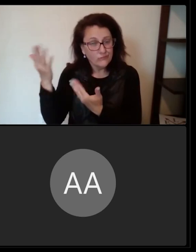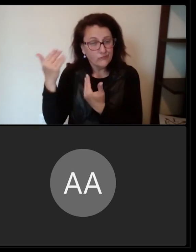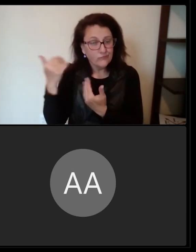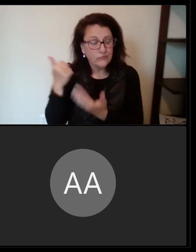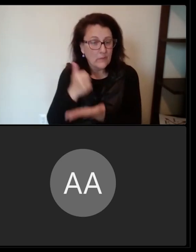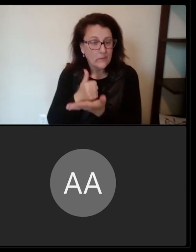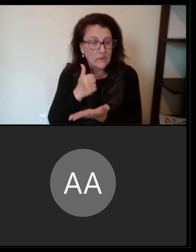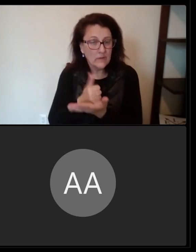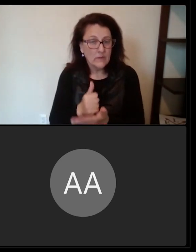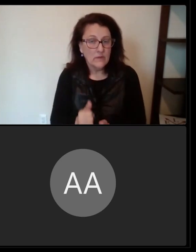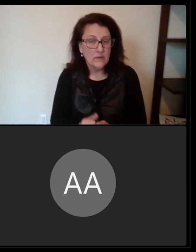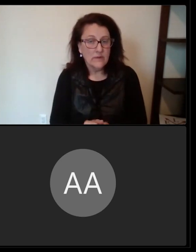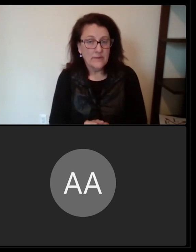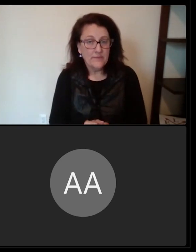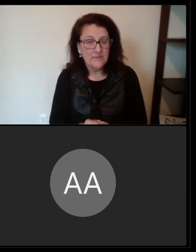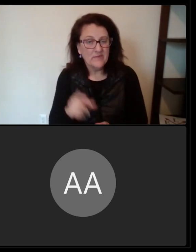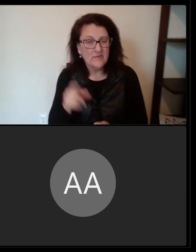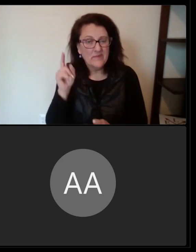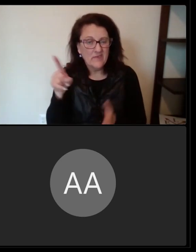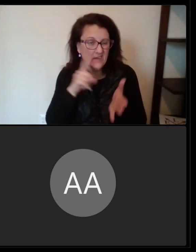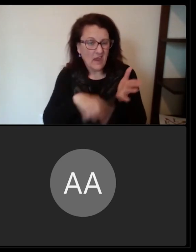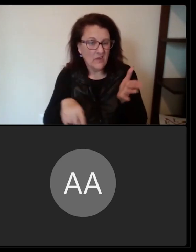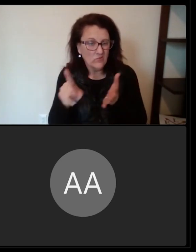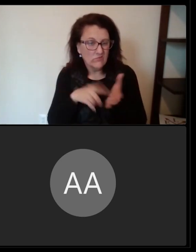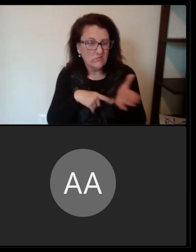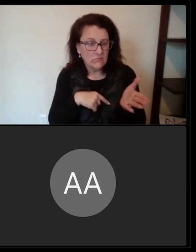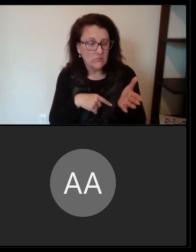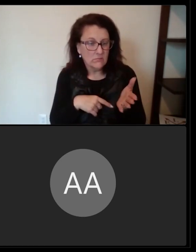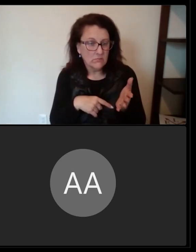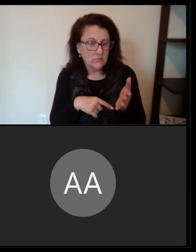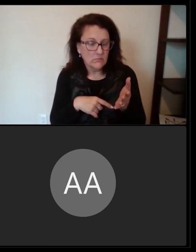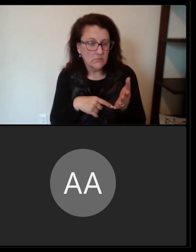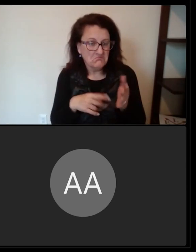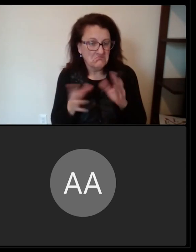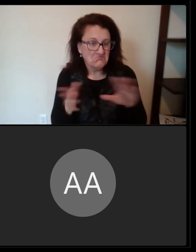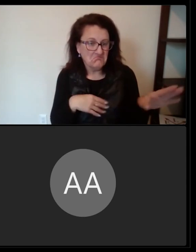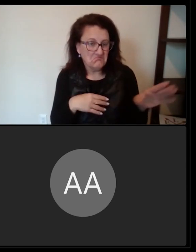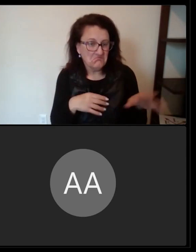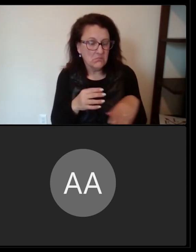I'm going to cancel out of here because I didn't actually need a poll worker.